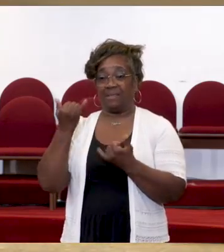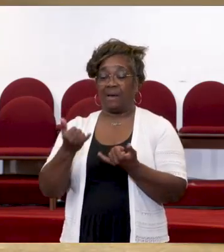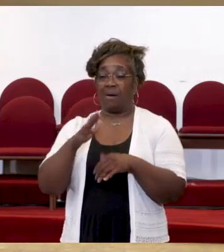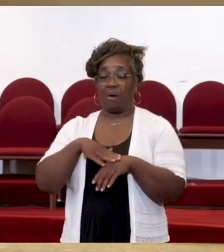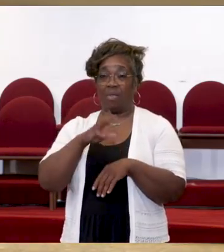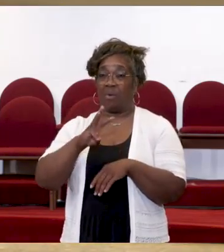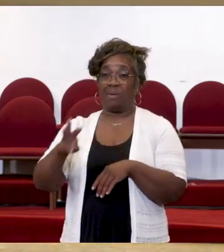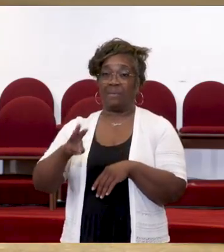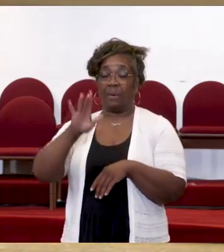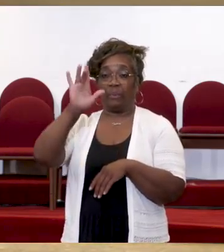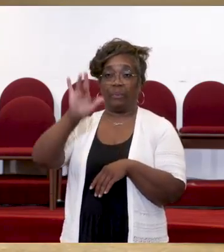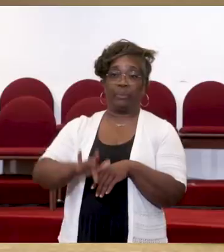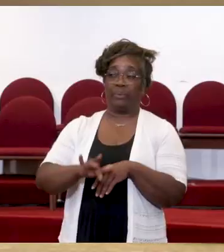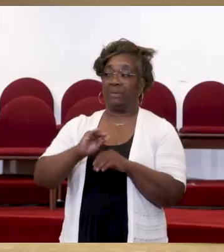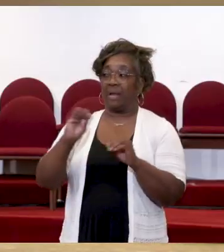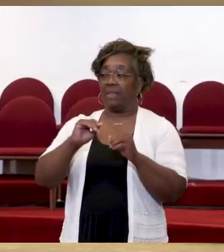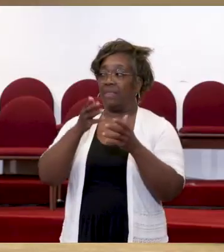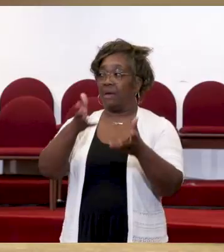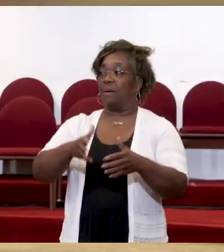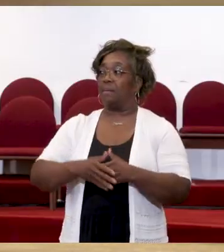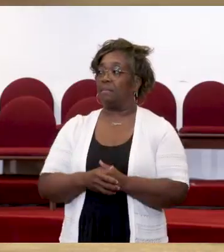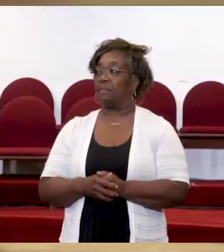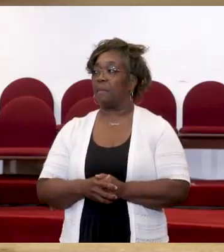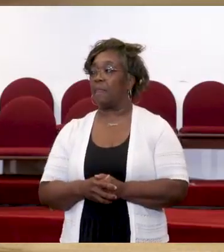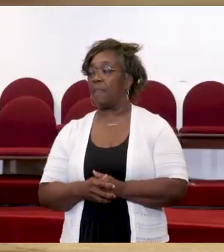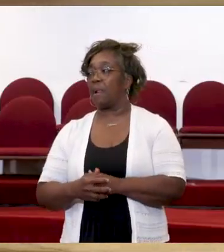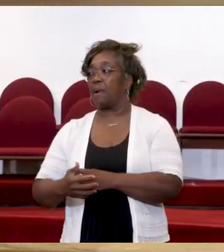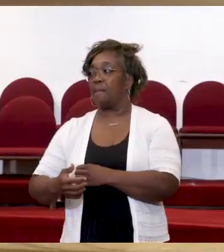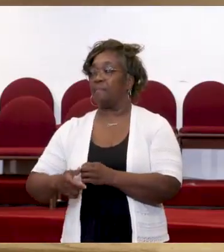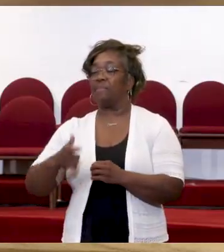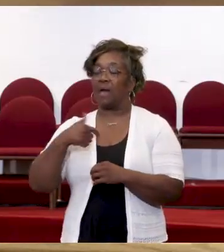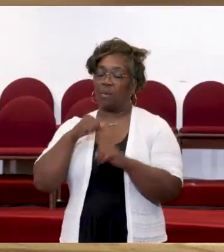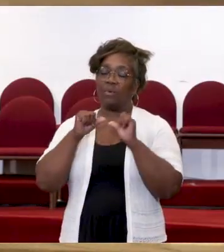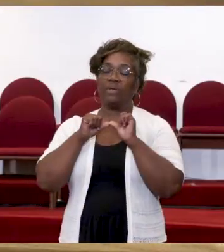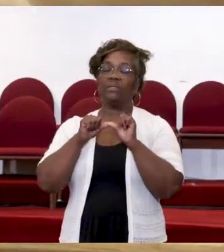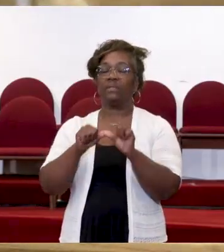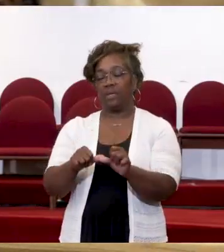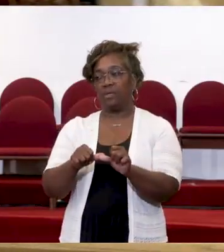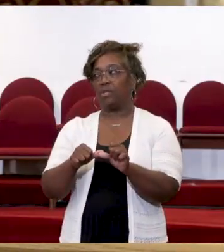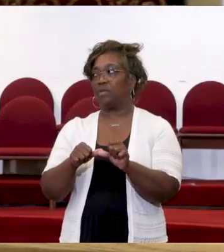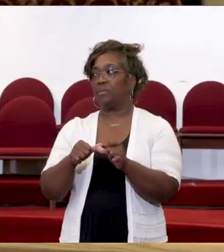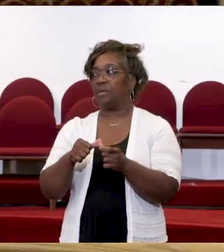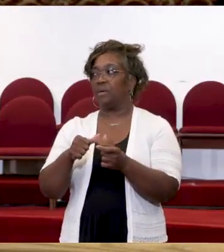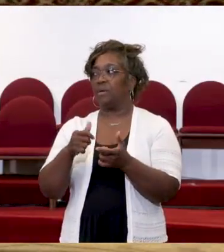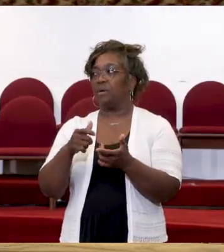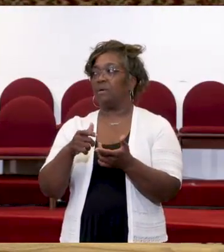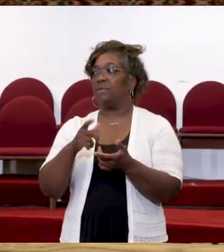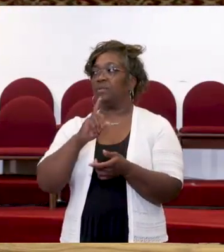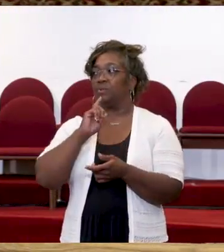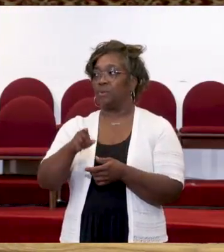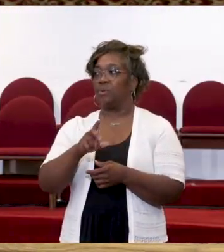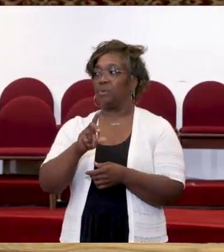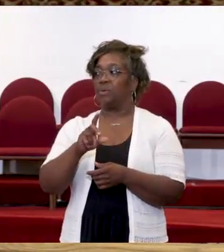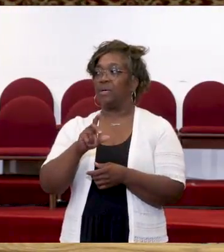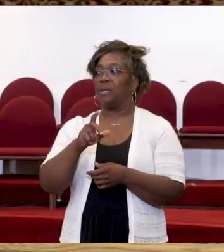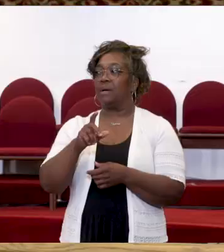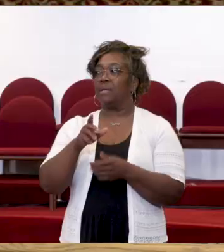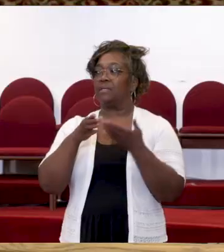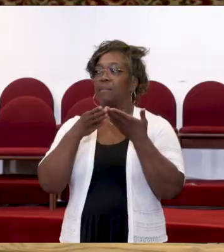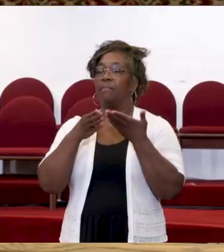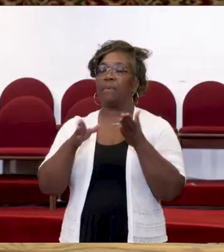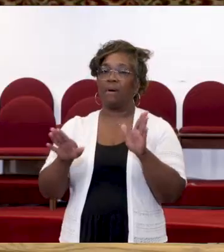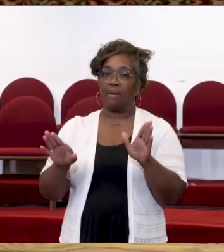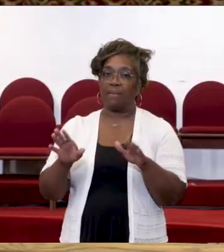Again, so I'm going to just continue to factually correct that. The DDA is a public entity. It does report on